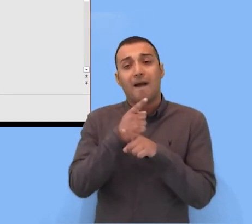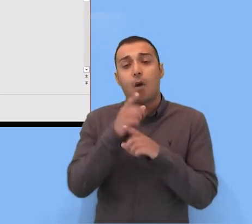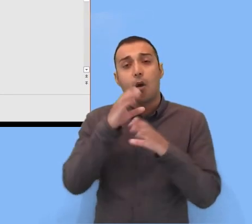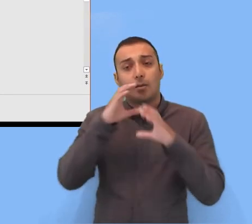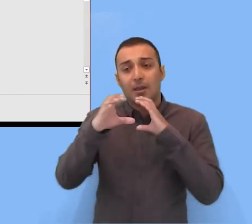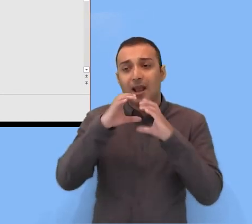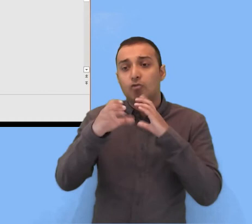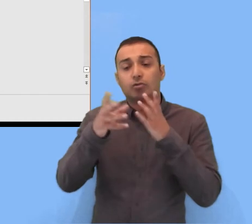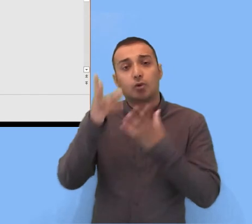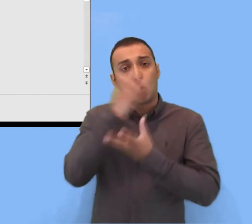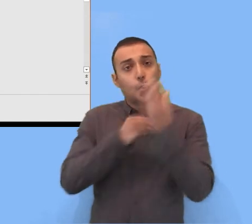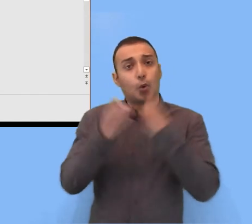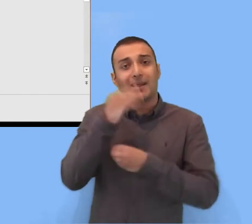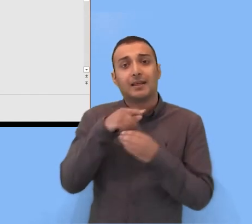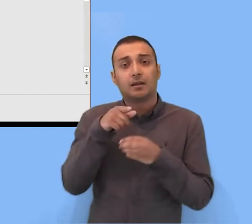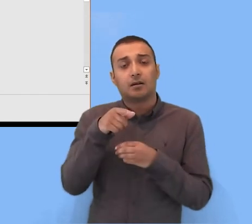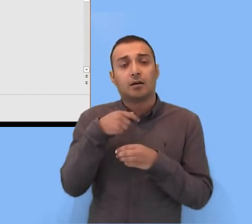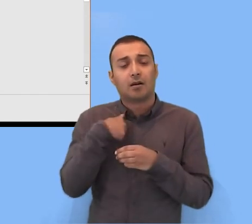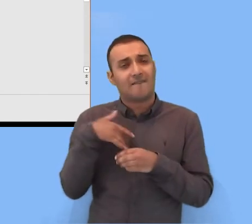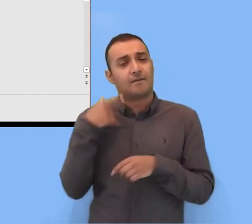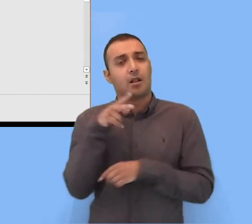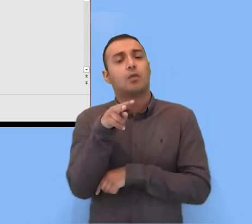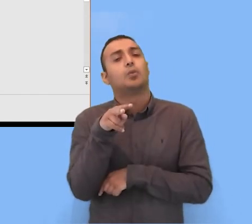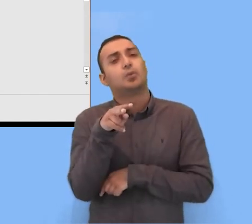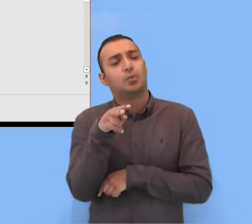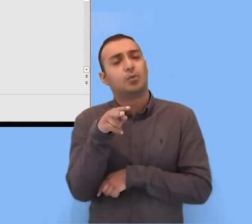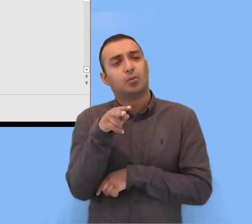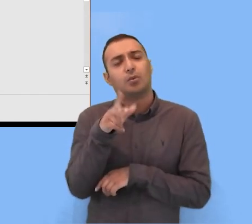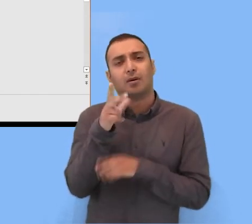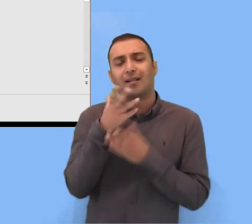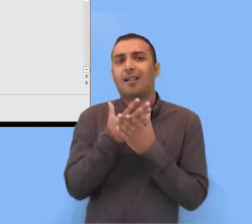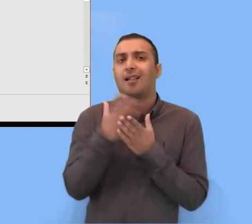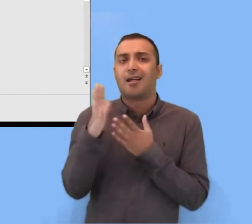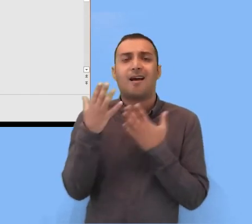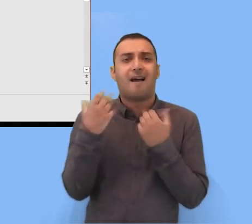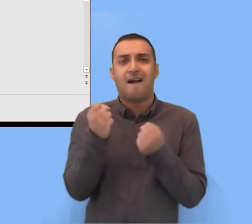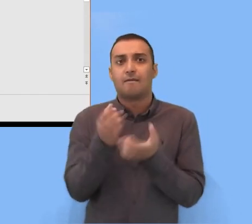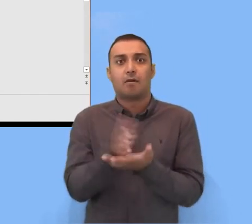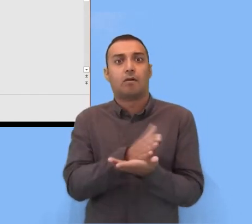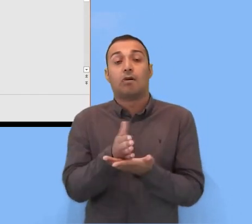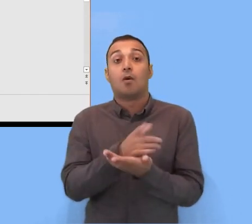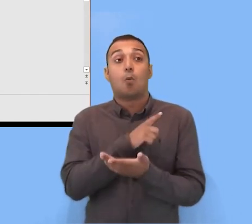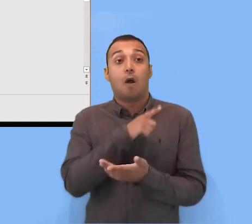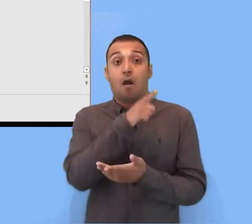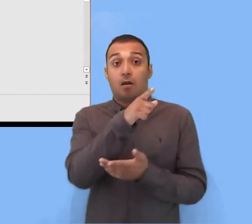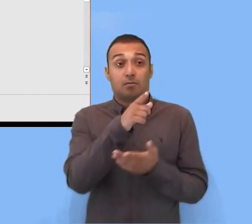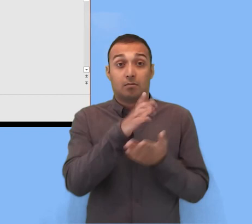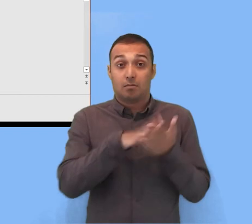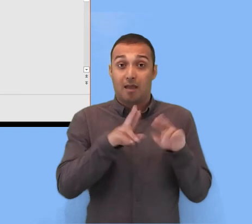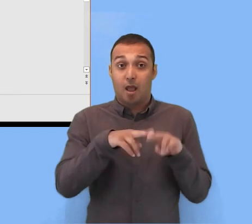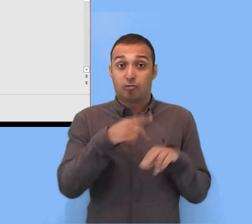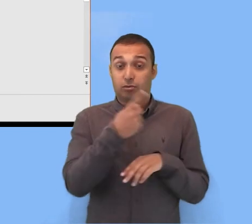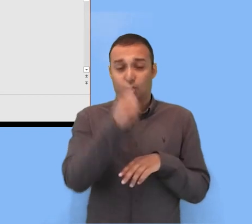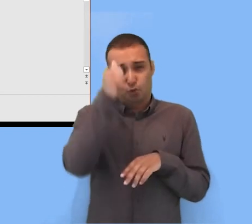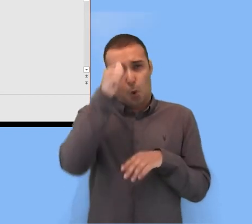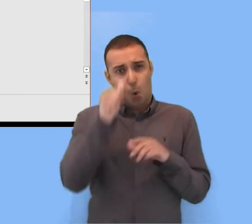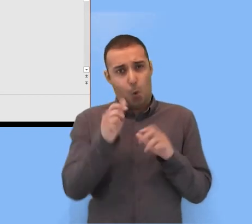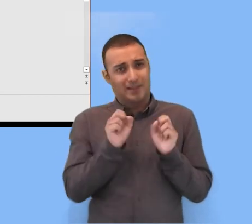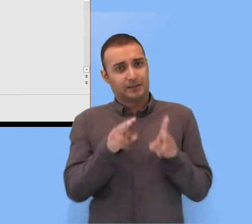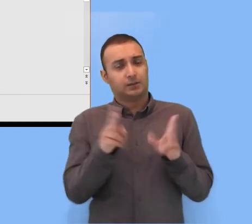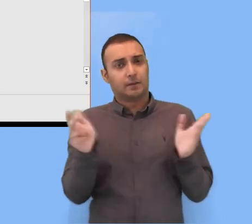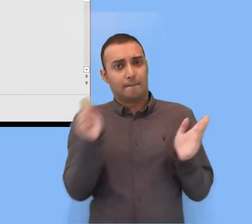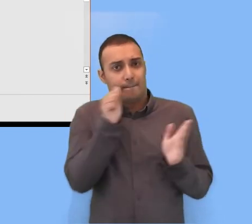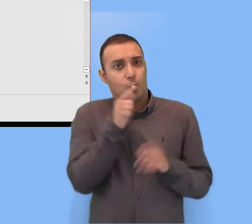did highlights of the dilemma parents who you think, okay, they know the system, but still as a parent,